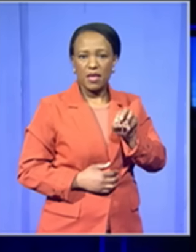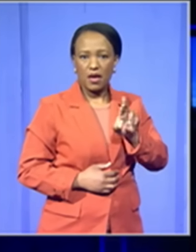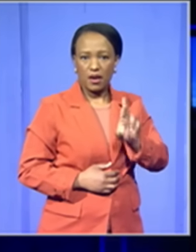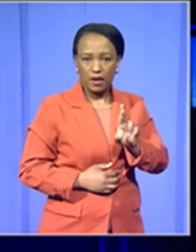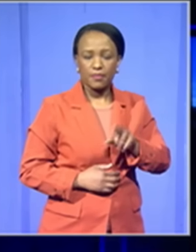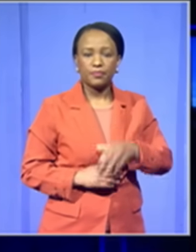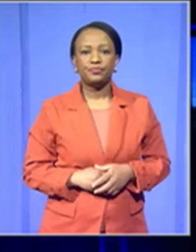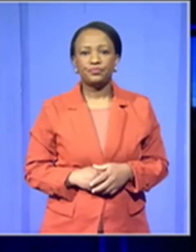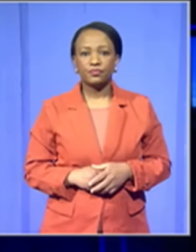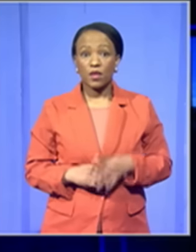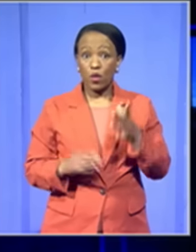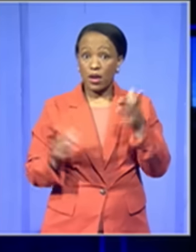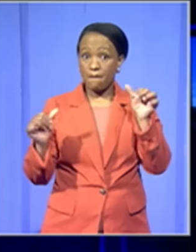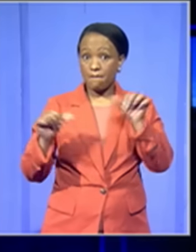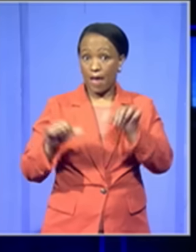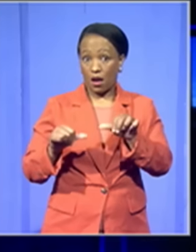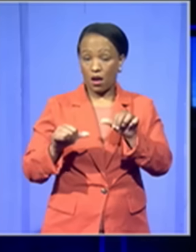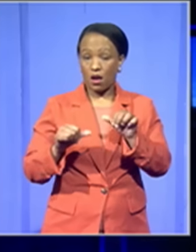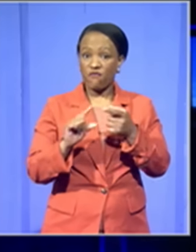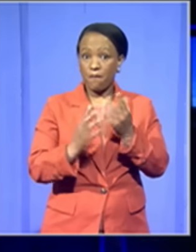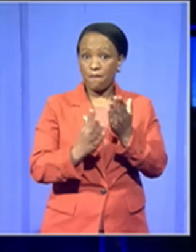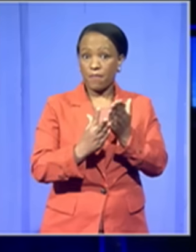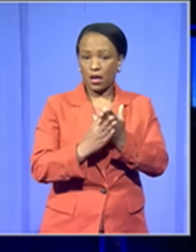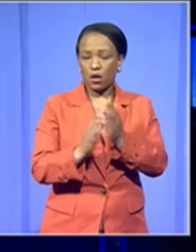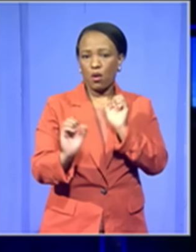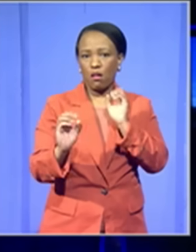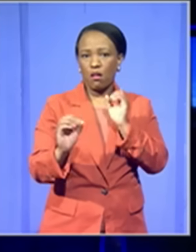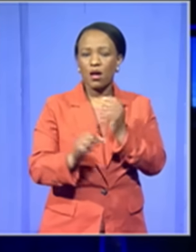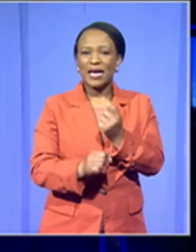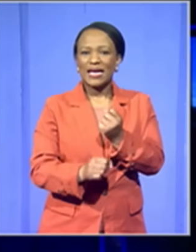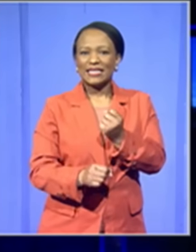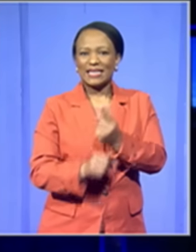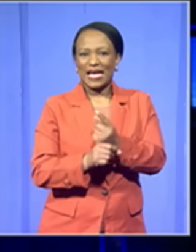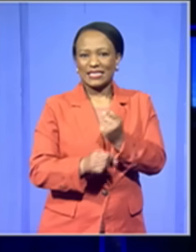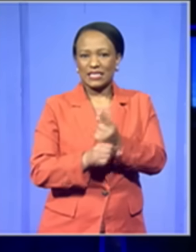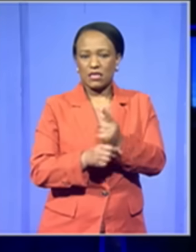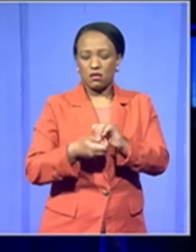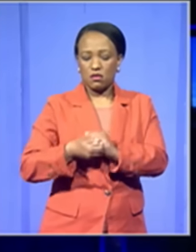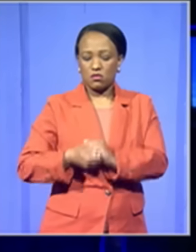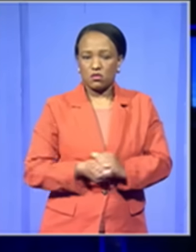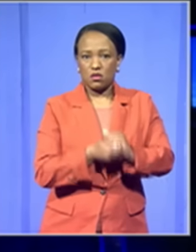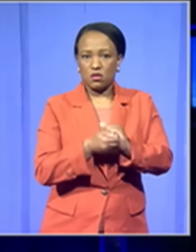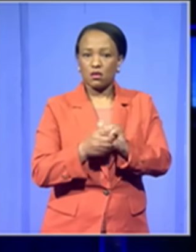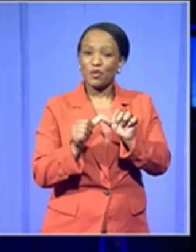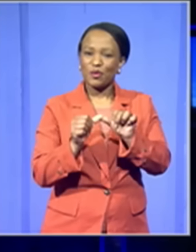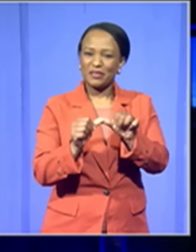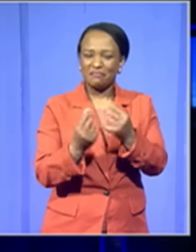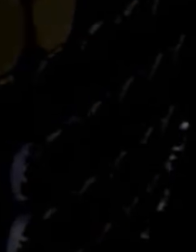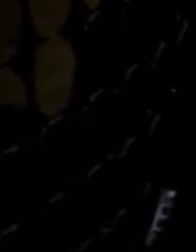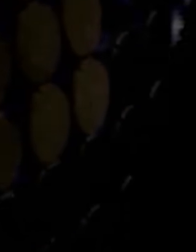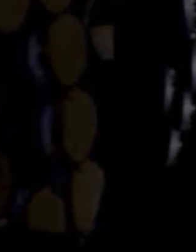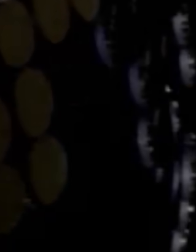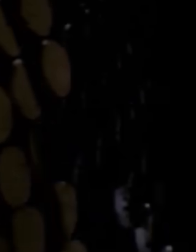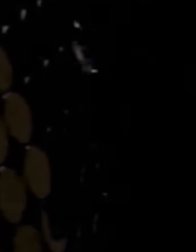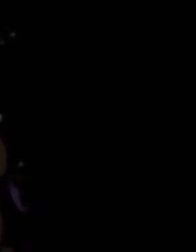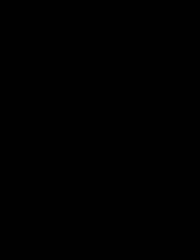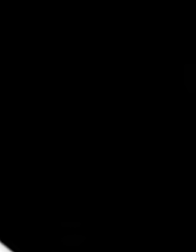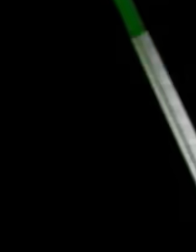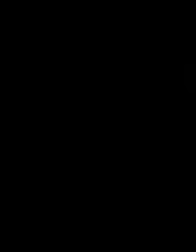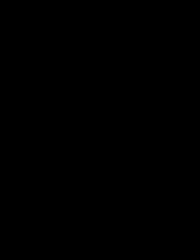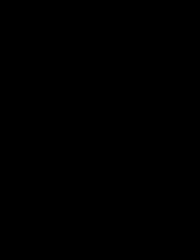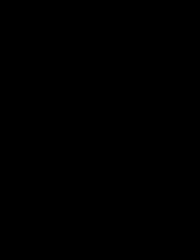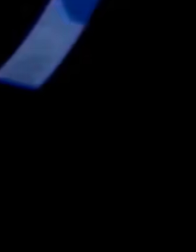Mohi ha re khutla mabenkeleng re tlo tsepamisa maikutlo a rona ditabeng tse amanang le mokgatlo wa ditekesi wa Santaco. Dula le rona Sesuthi.